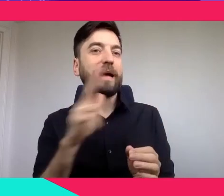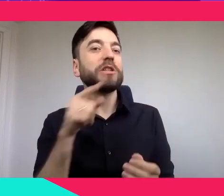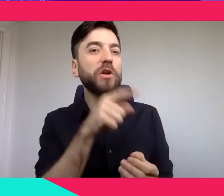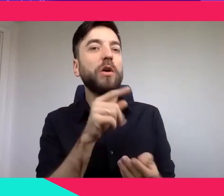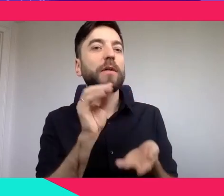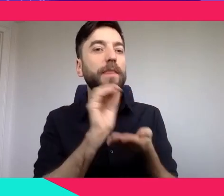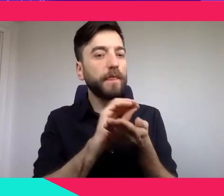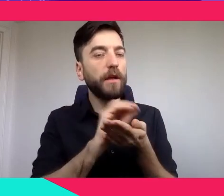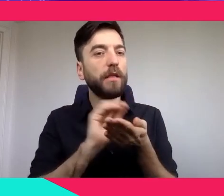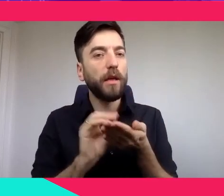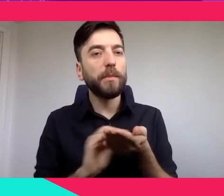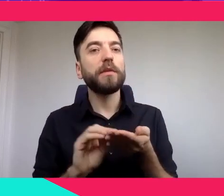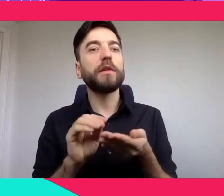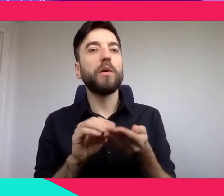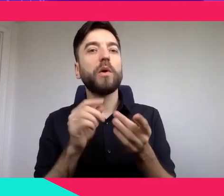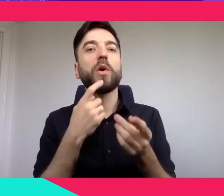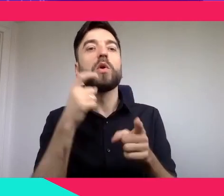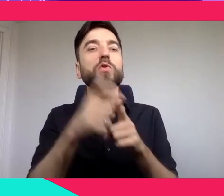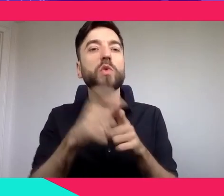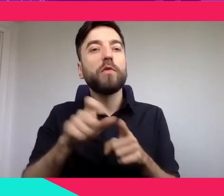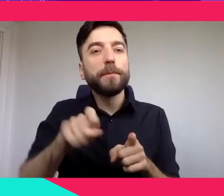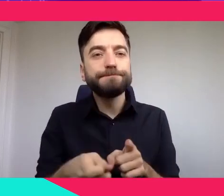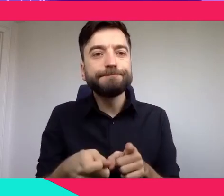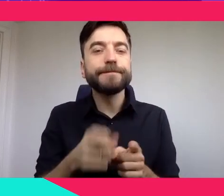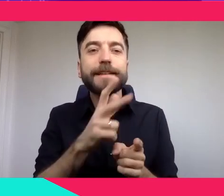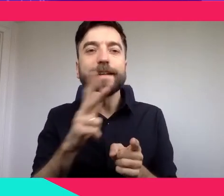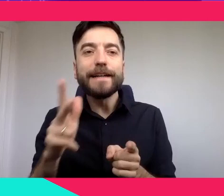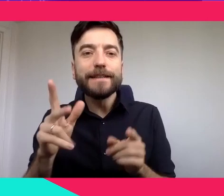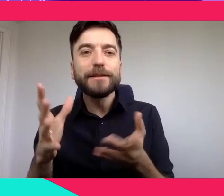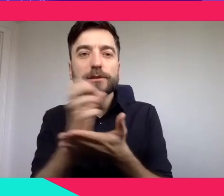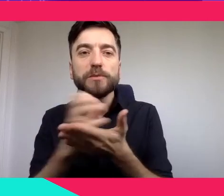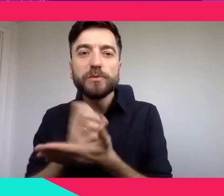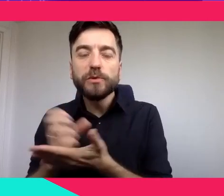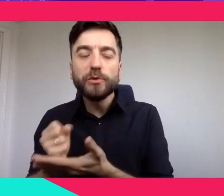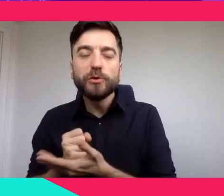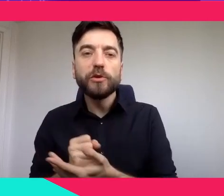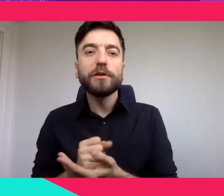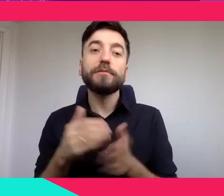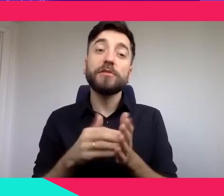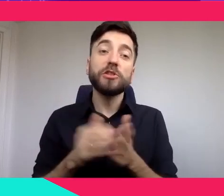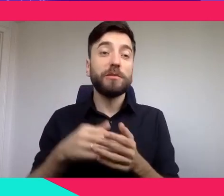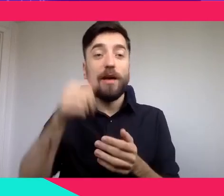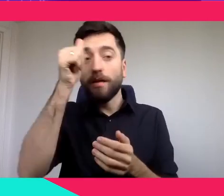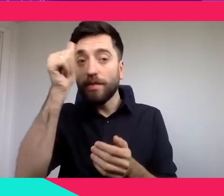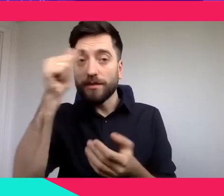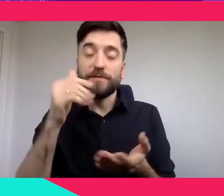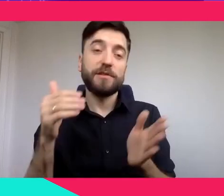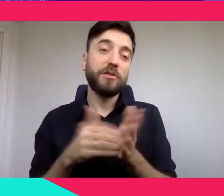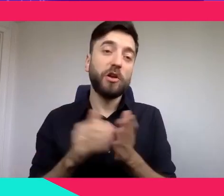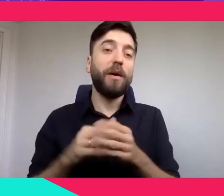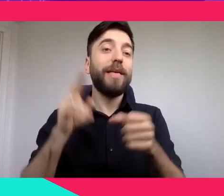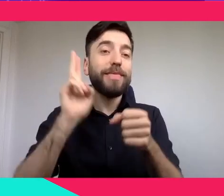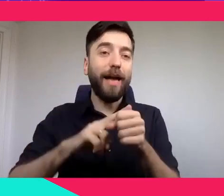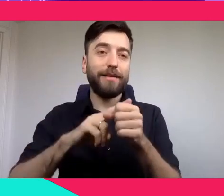open-minded search into the collection, because you need to know an artist name or a date or an inventory number